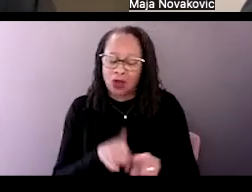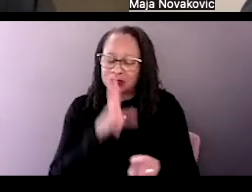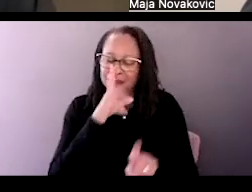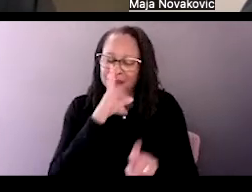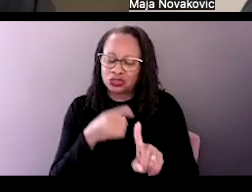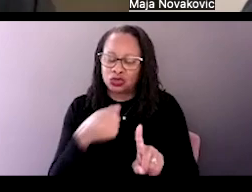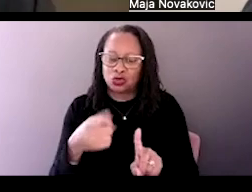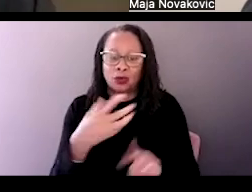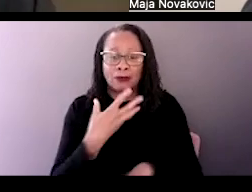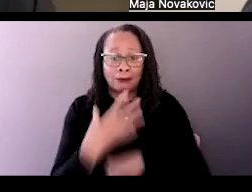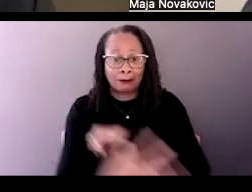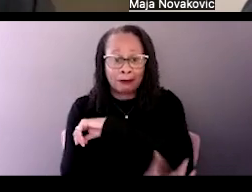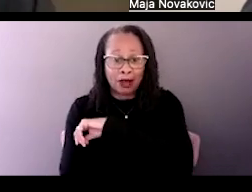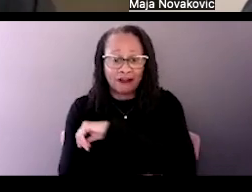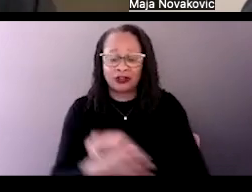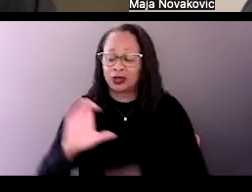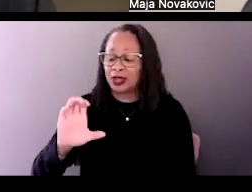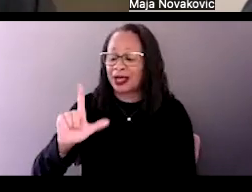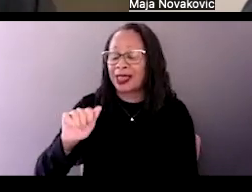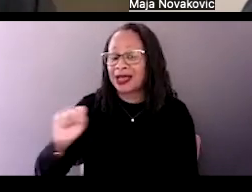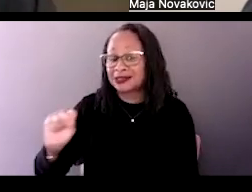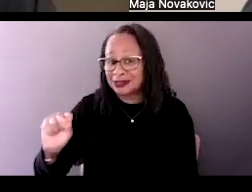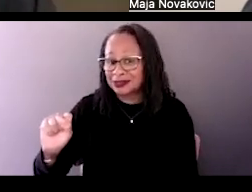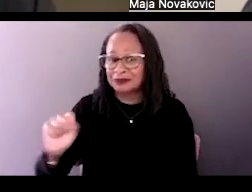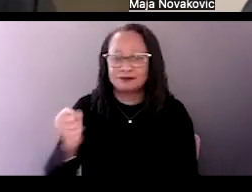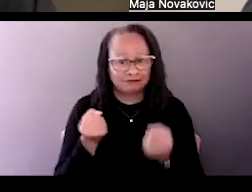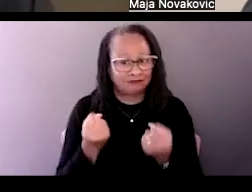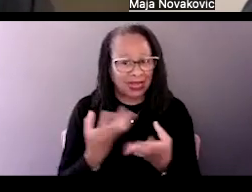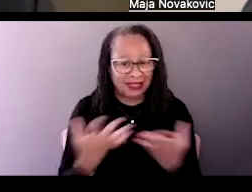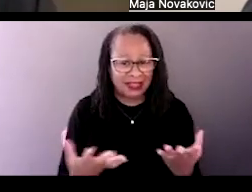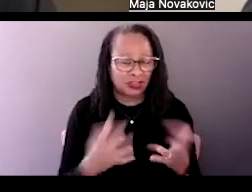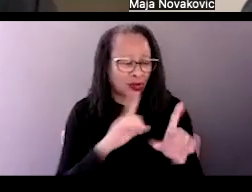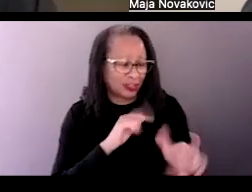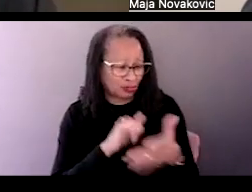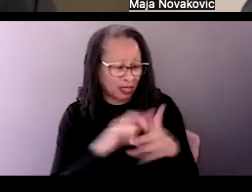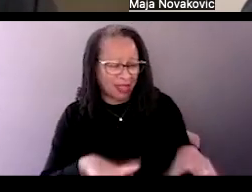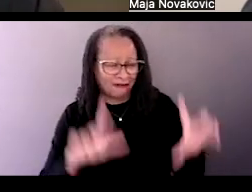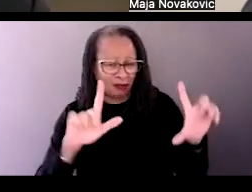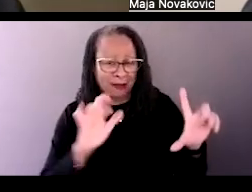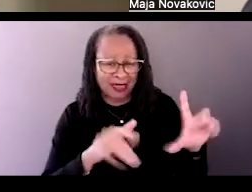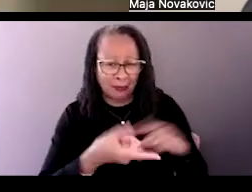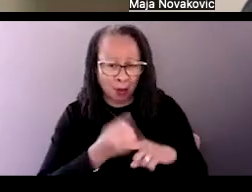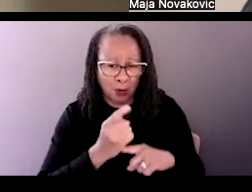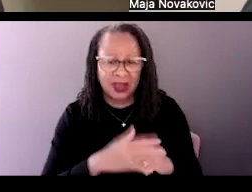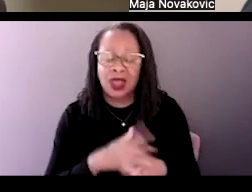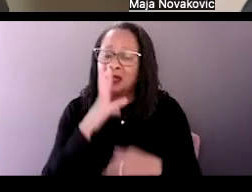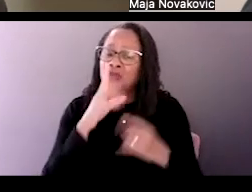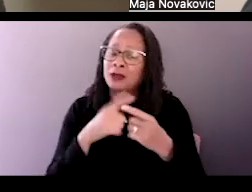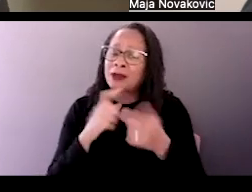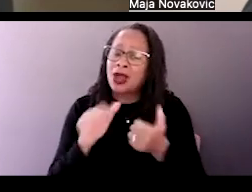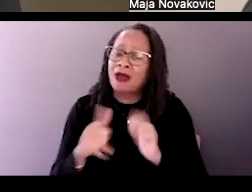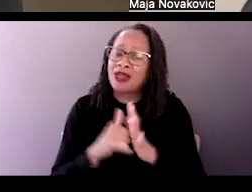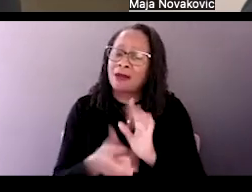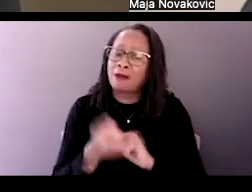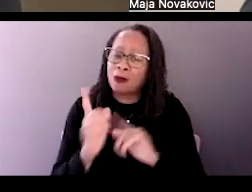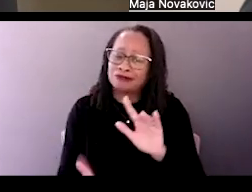to poverty, to class, so many things. Talk to me about how this moment came to be filmed.